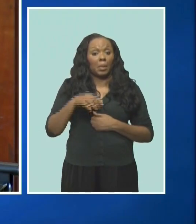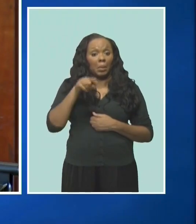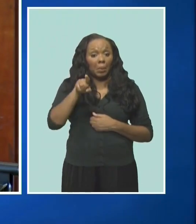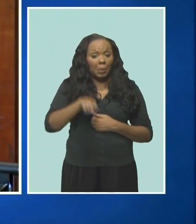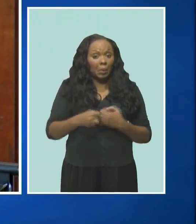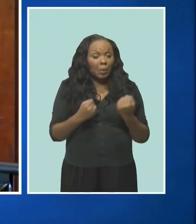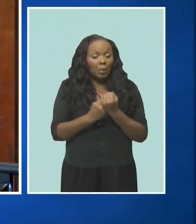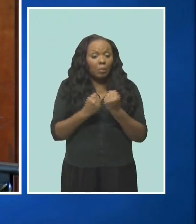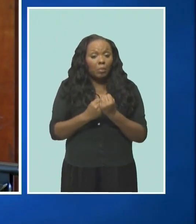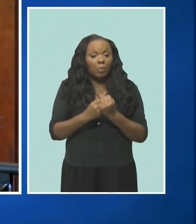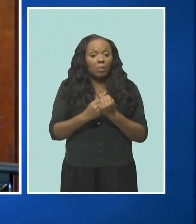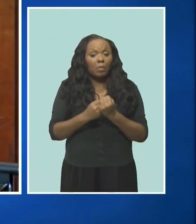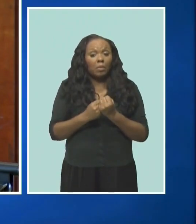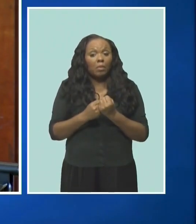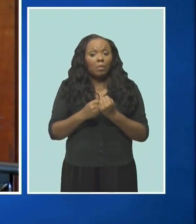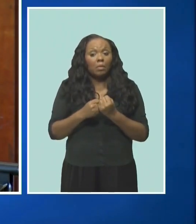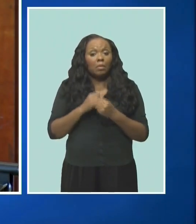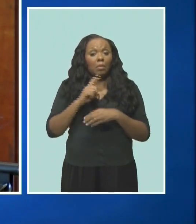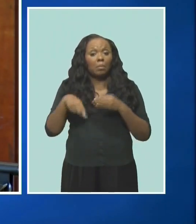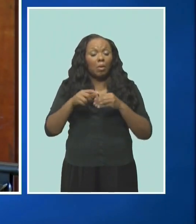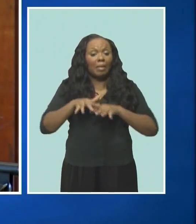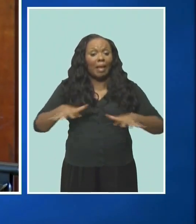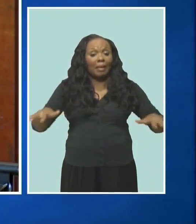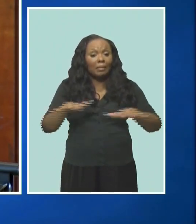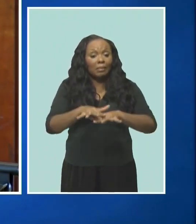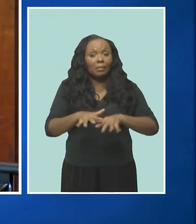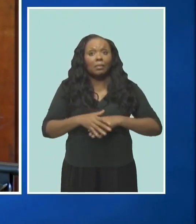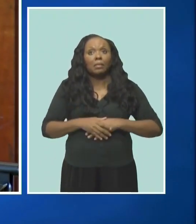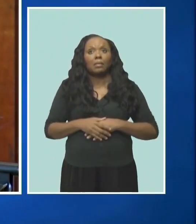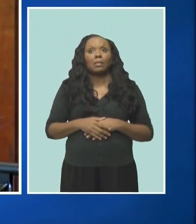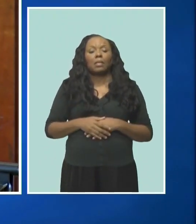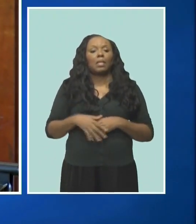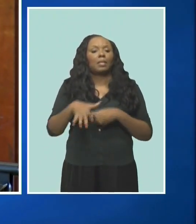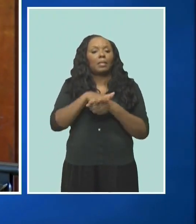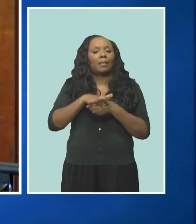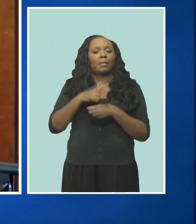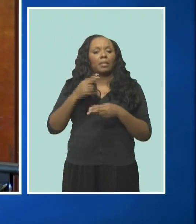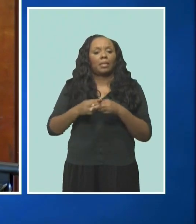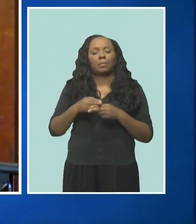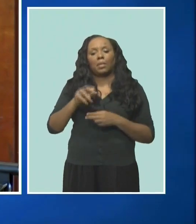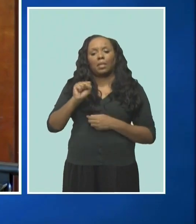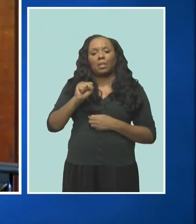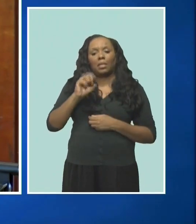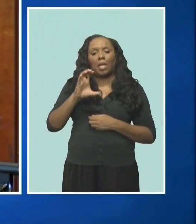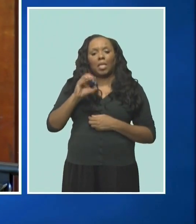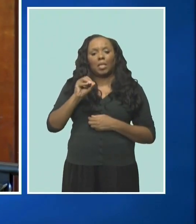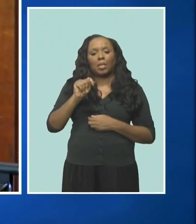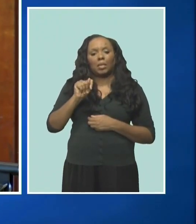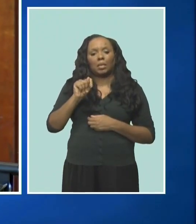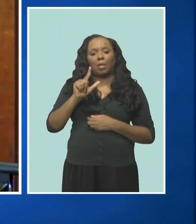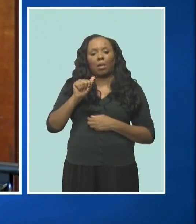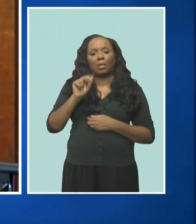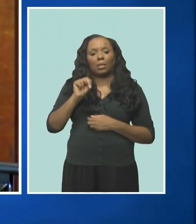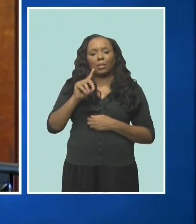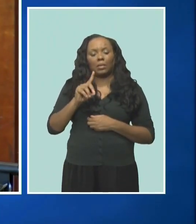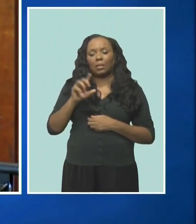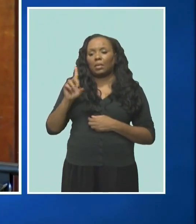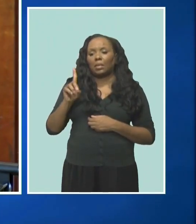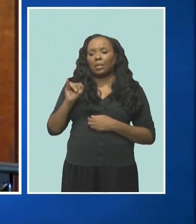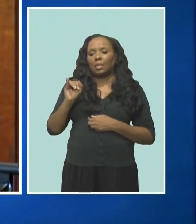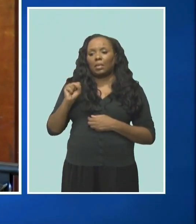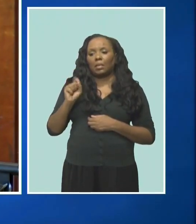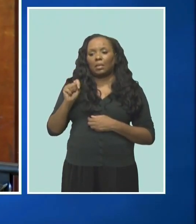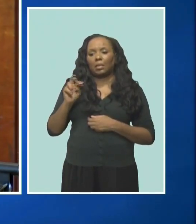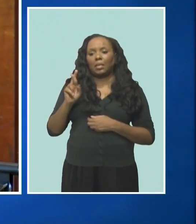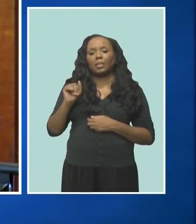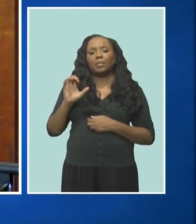support on land, especially in the Scotland district, we have the soil conservation unit that would provide that